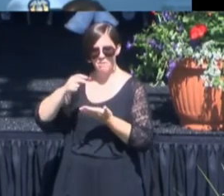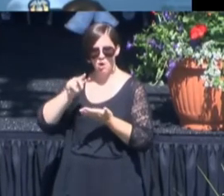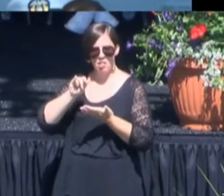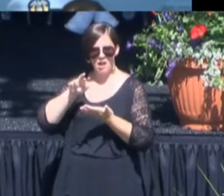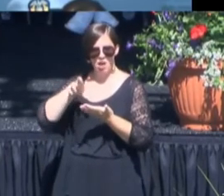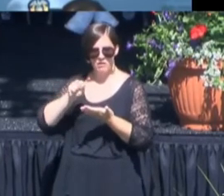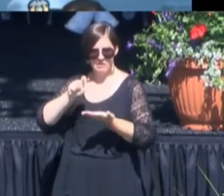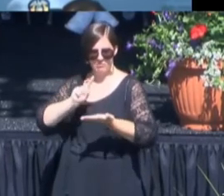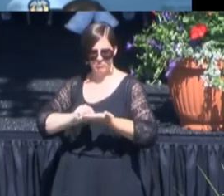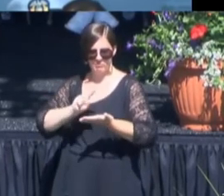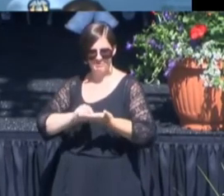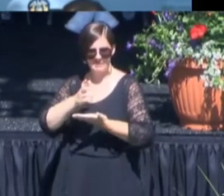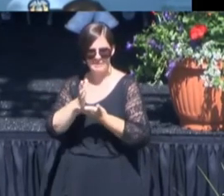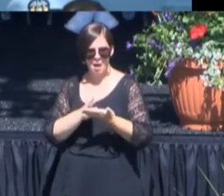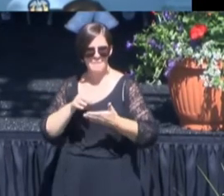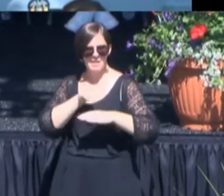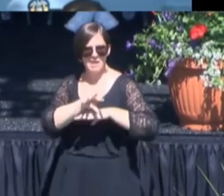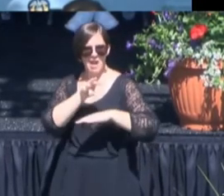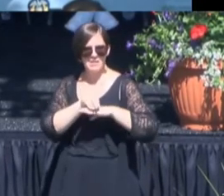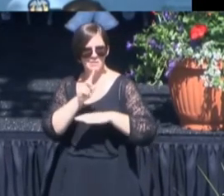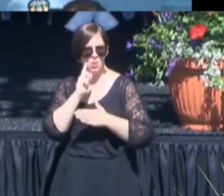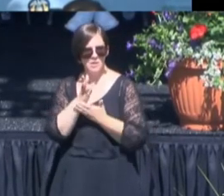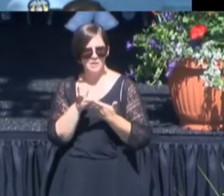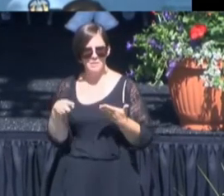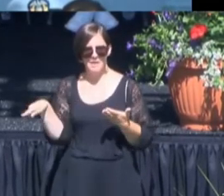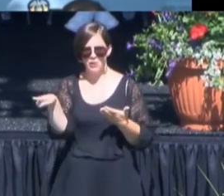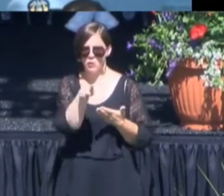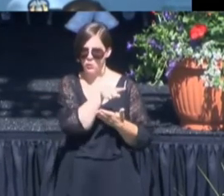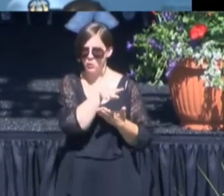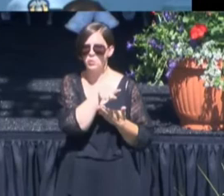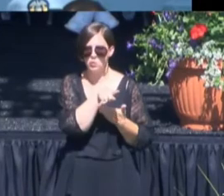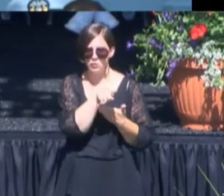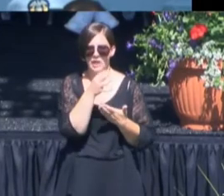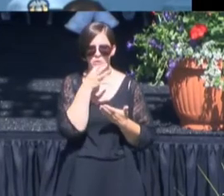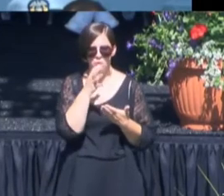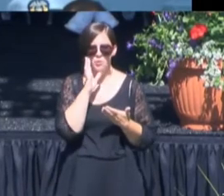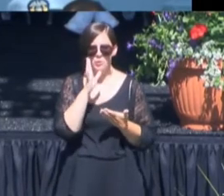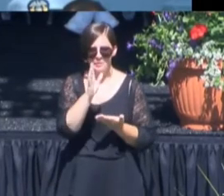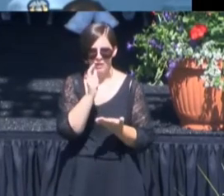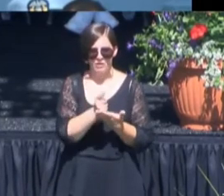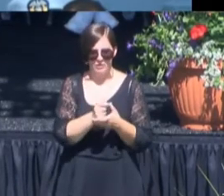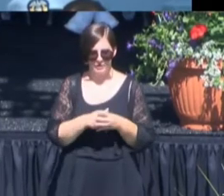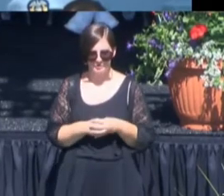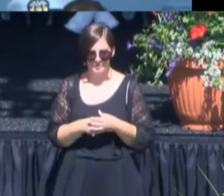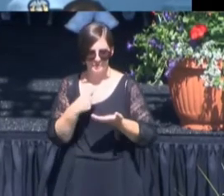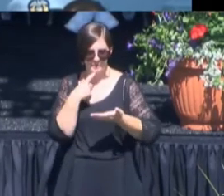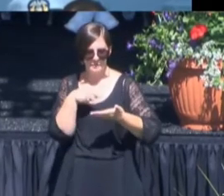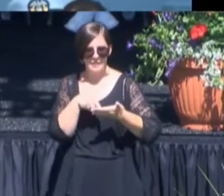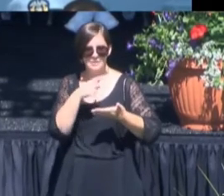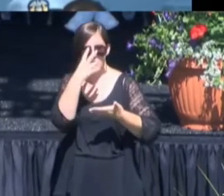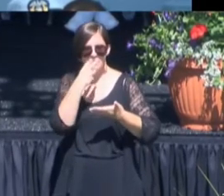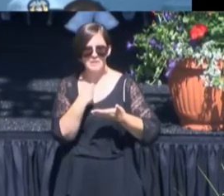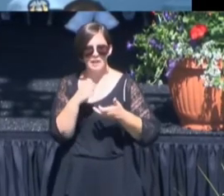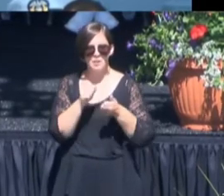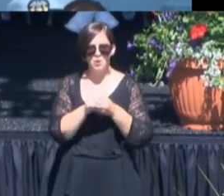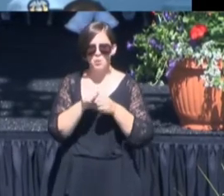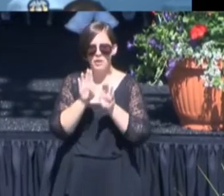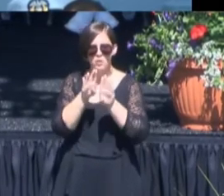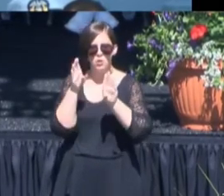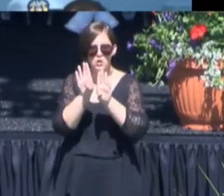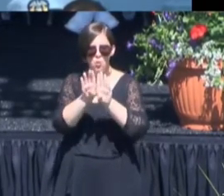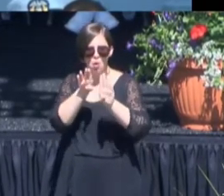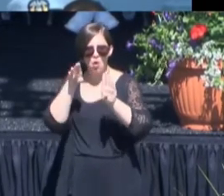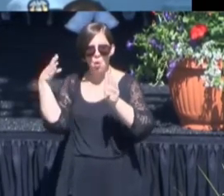some rather grim advice for those of you who are sitting where you're sitting today. It said, sleep with your cabin door open